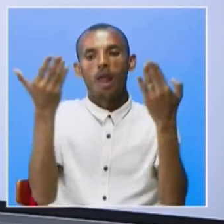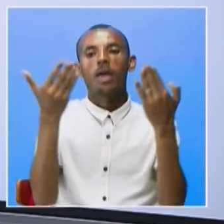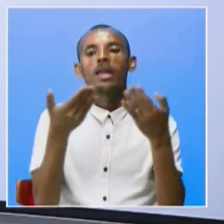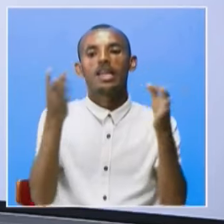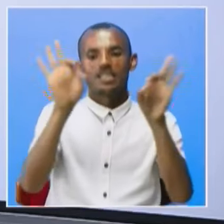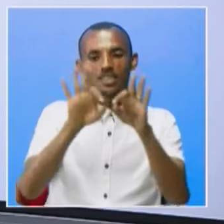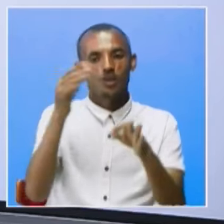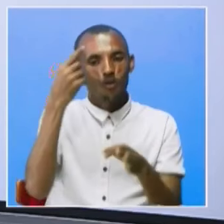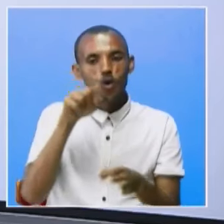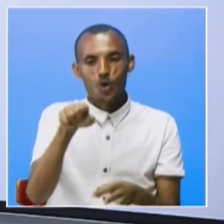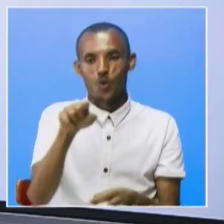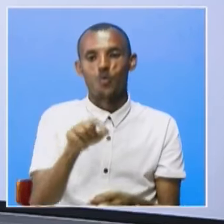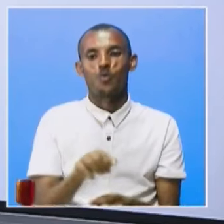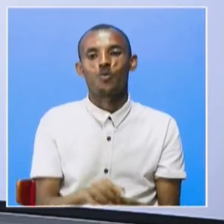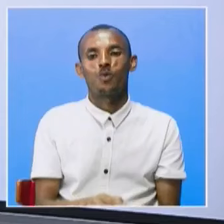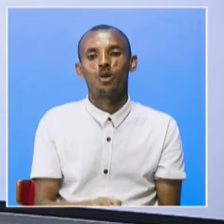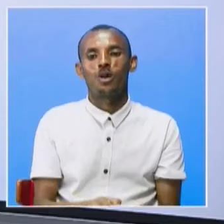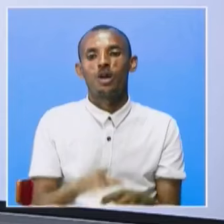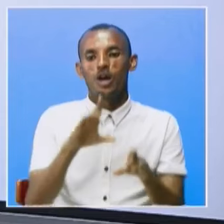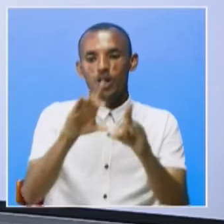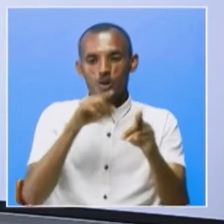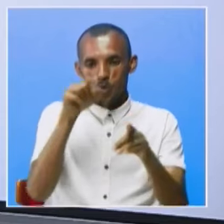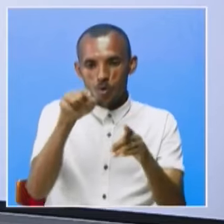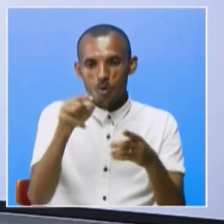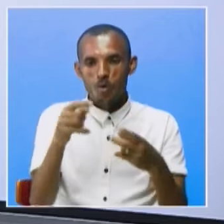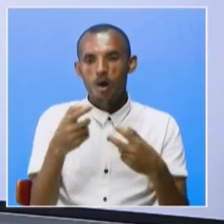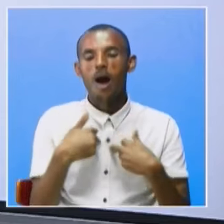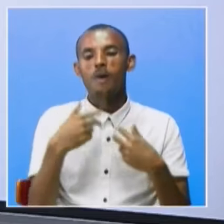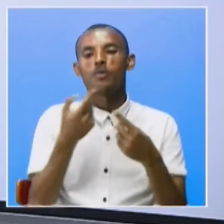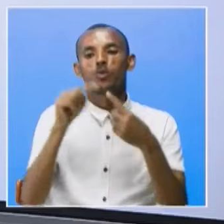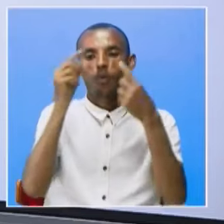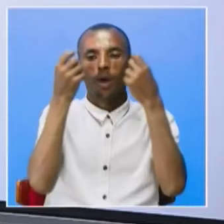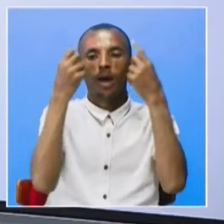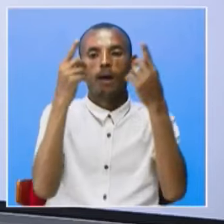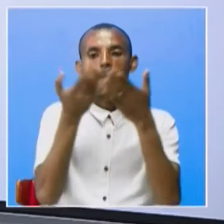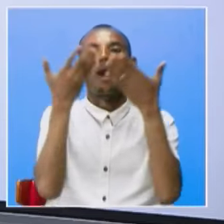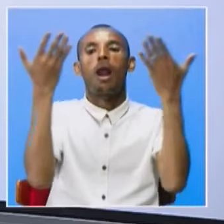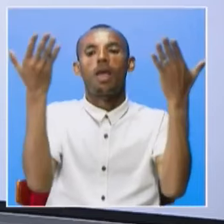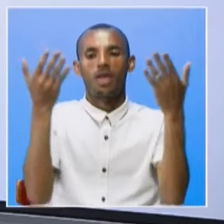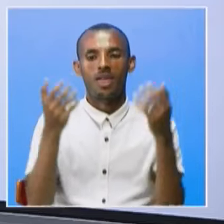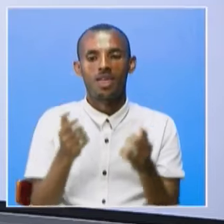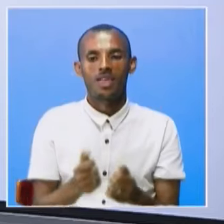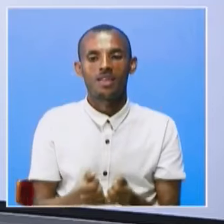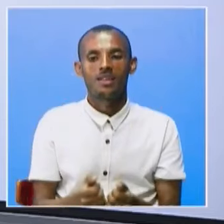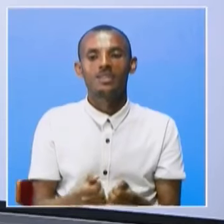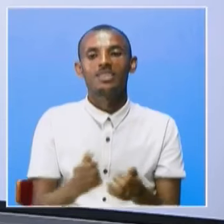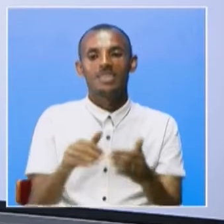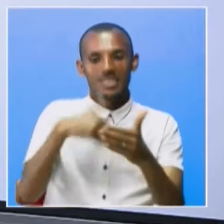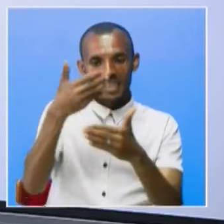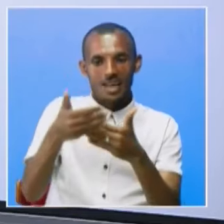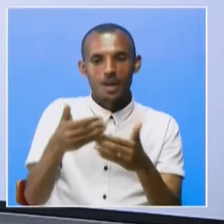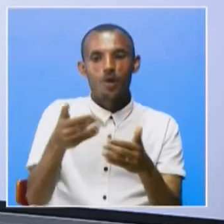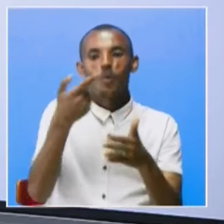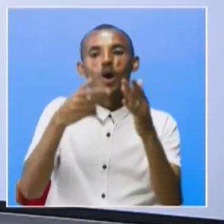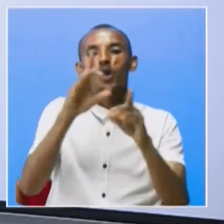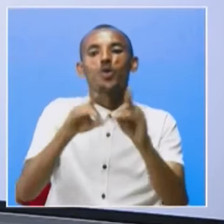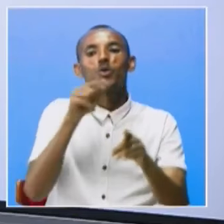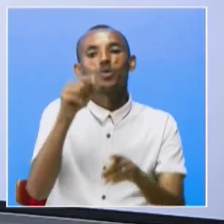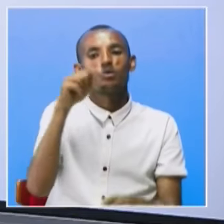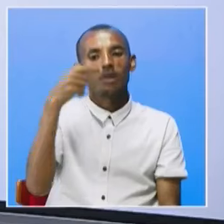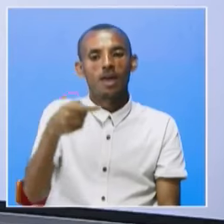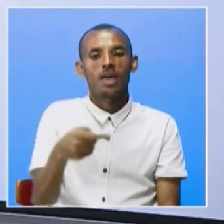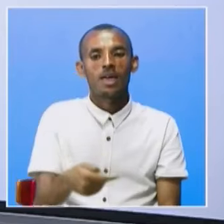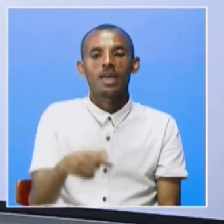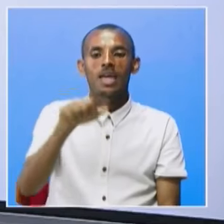you. Okay? Do you have to wake up early? Then what do you say?